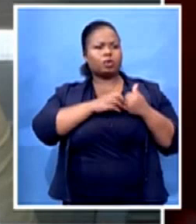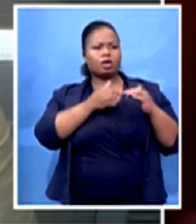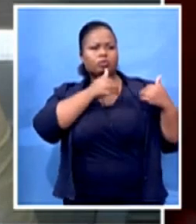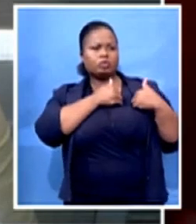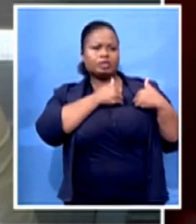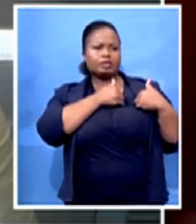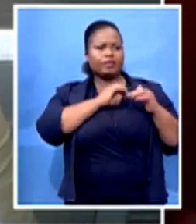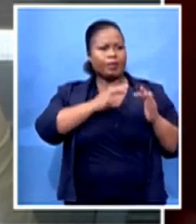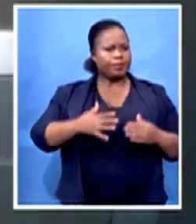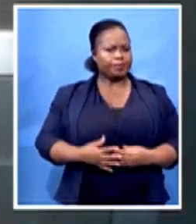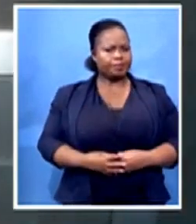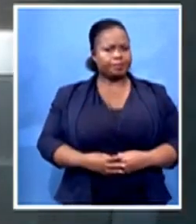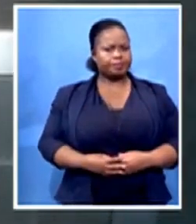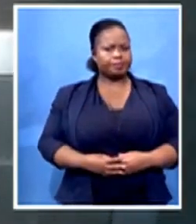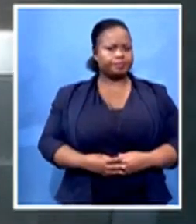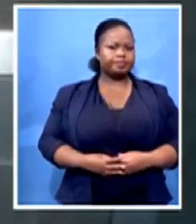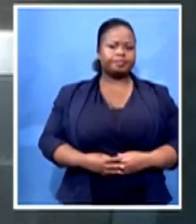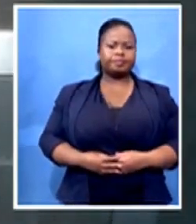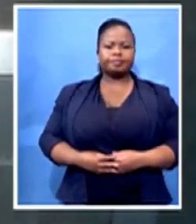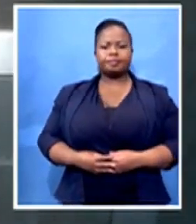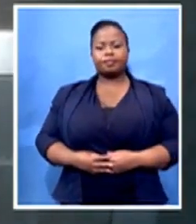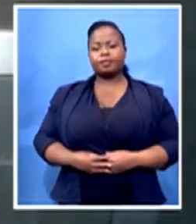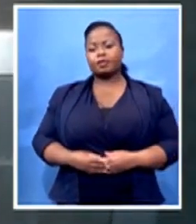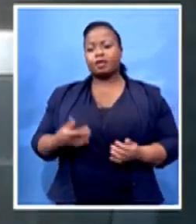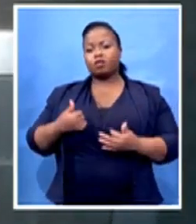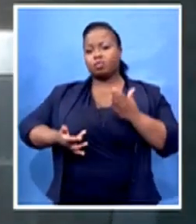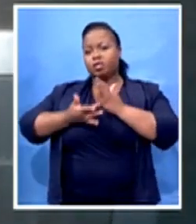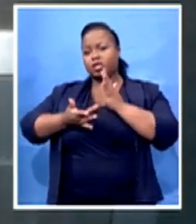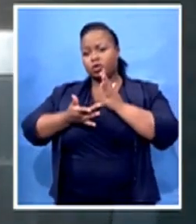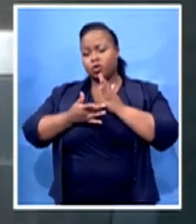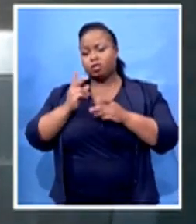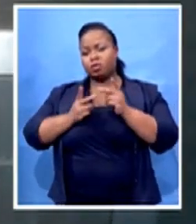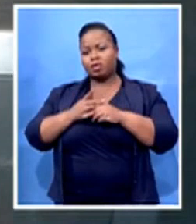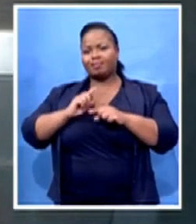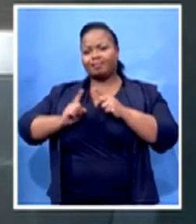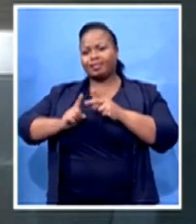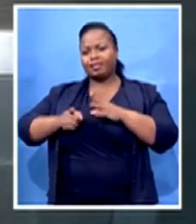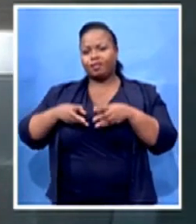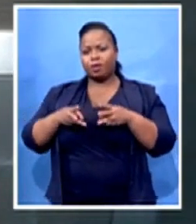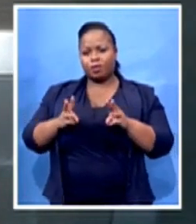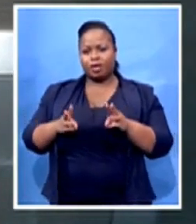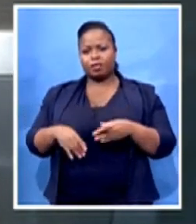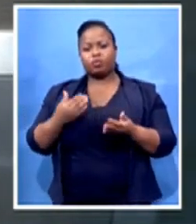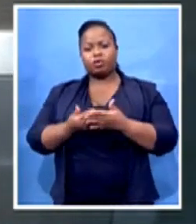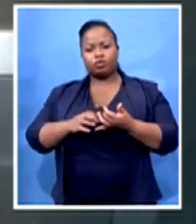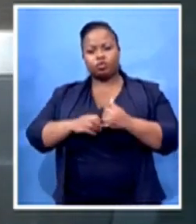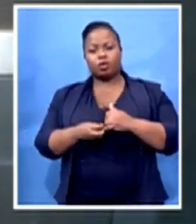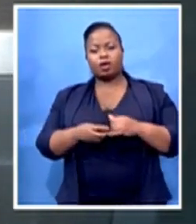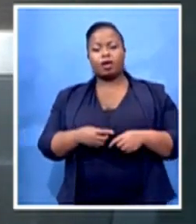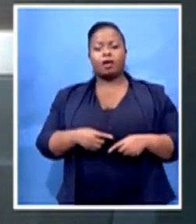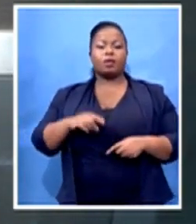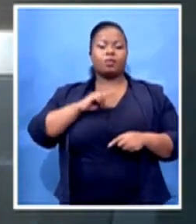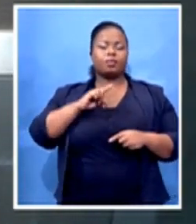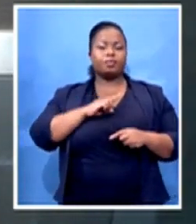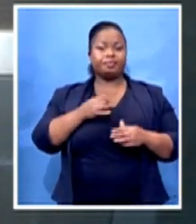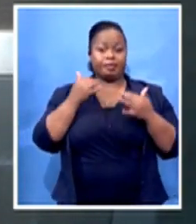So if you look at from a technology point of view, there's a number of different technology solutions that are available to you. And especially now with COVID-19 and lockdown, there's a